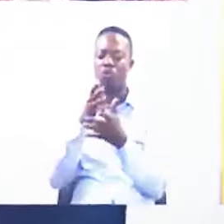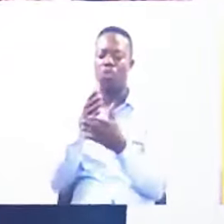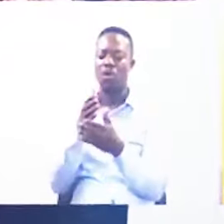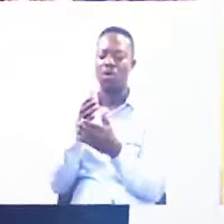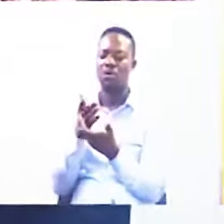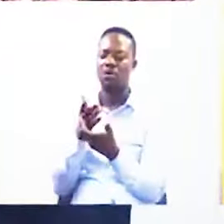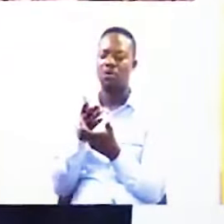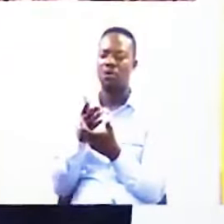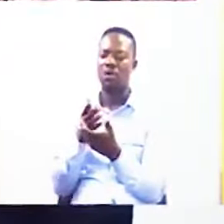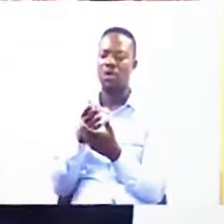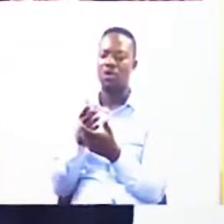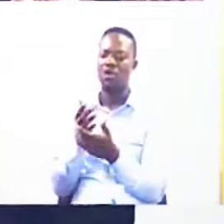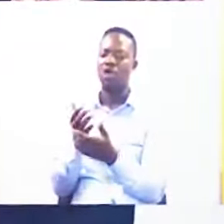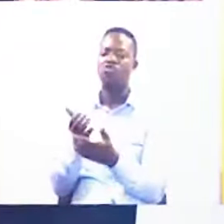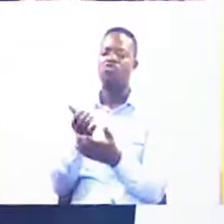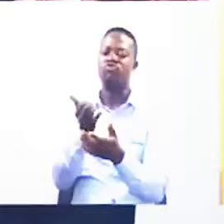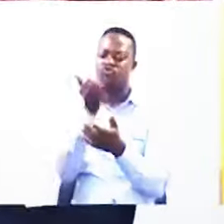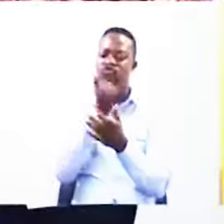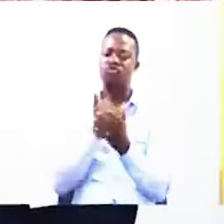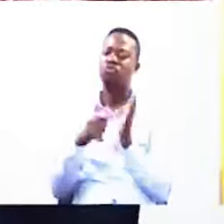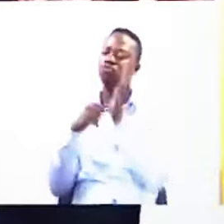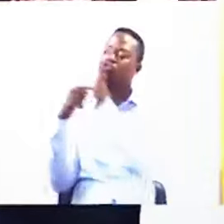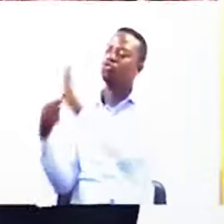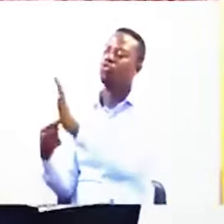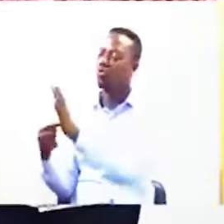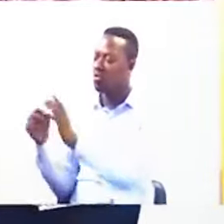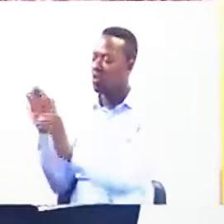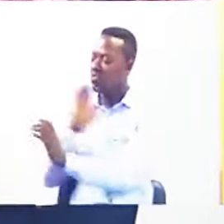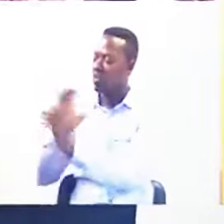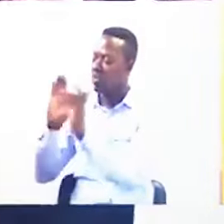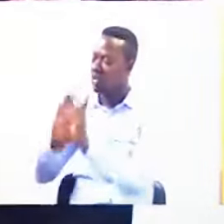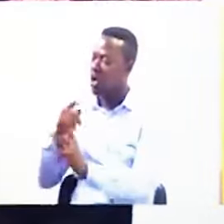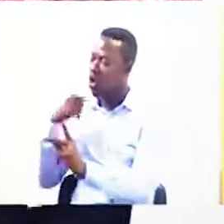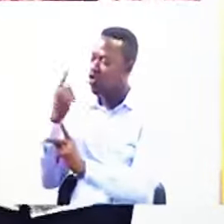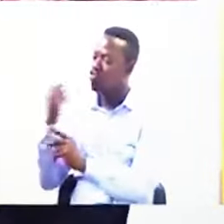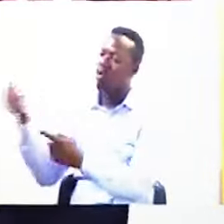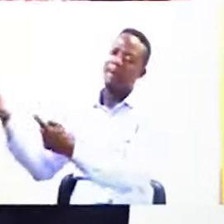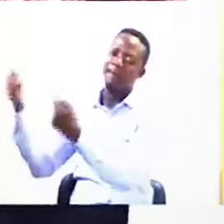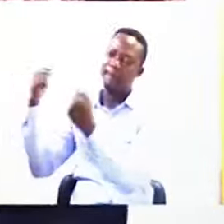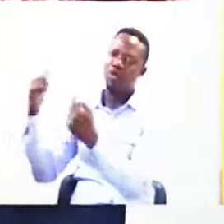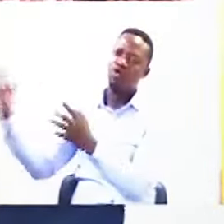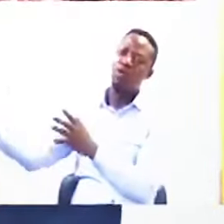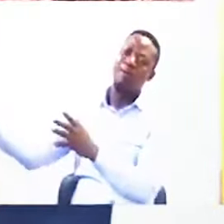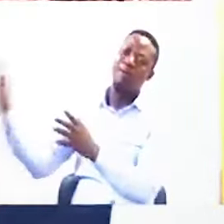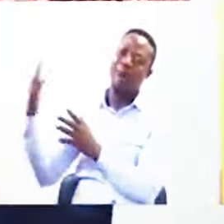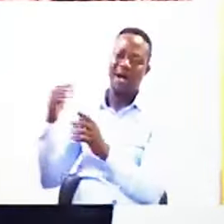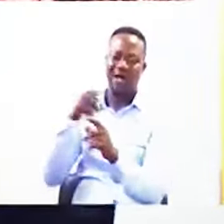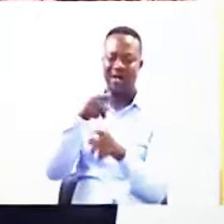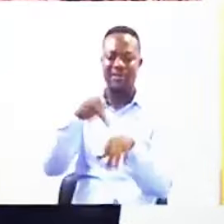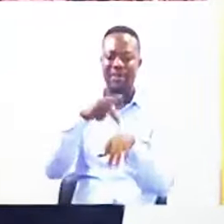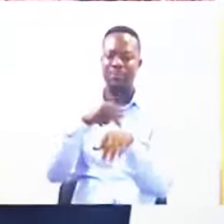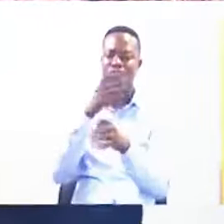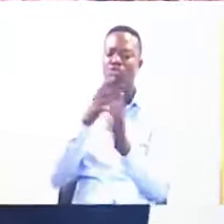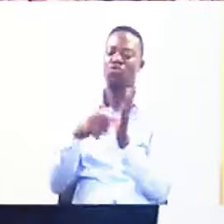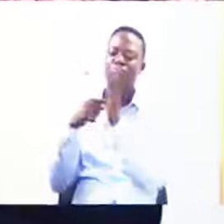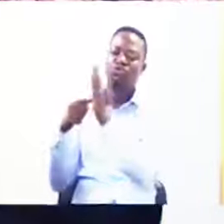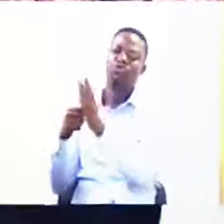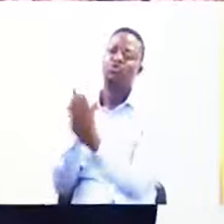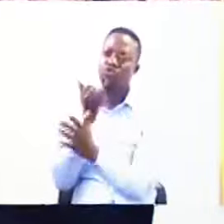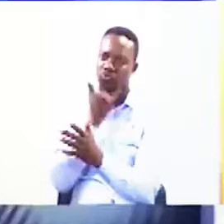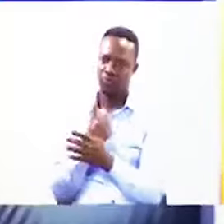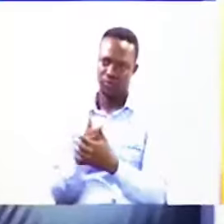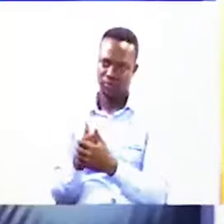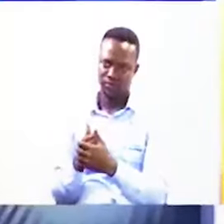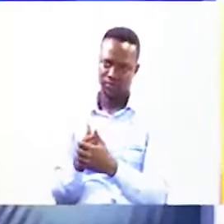Hey, na Petro, ompese obe obe tietia wa wo fi tietia twamu abanu mu biara awo ba Yakobo nchan no enan so.